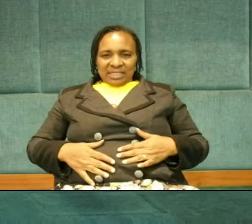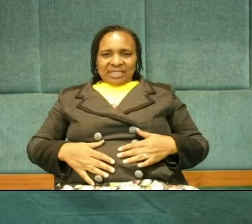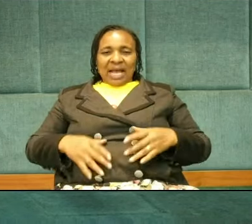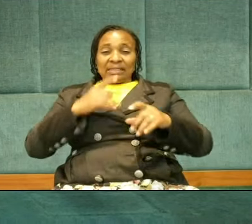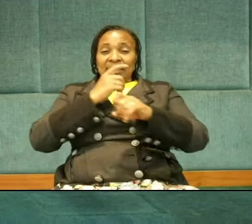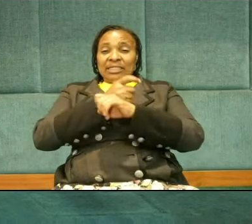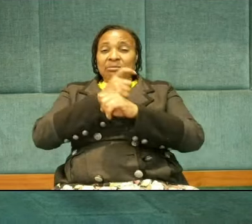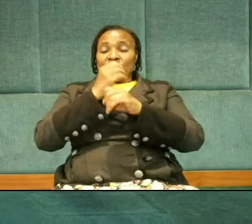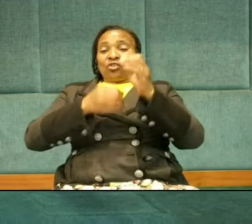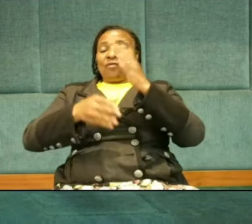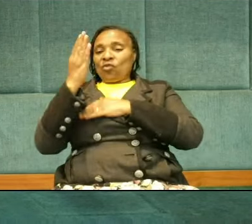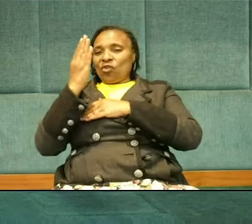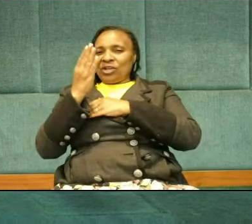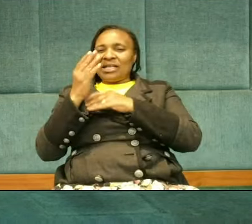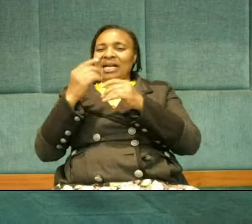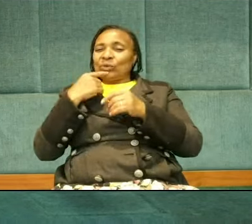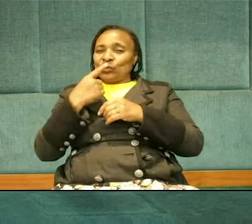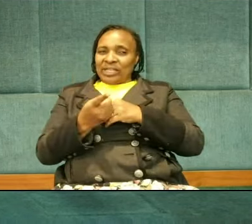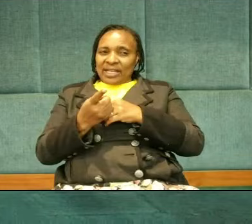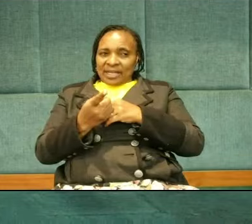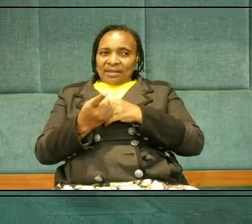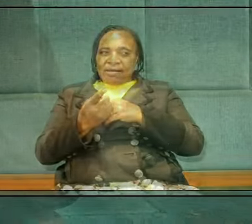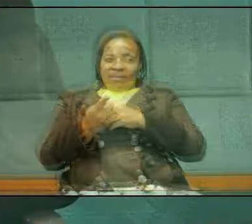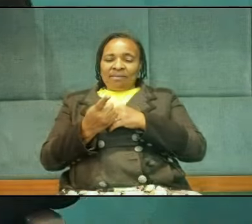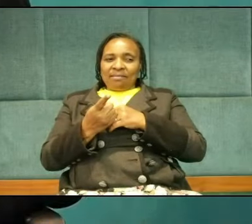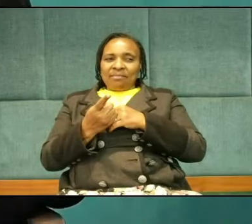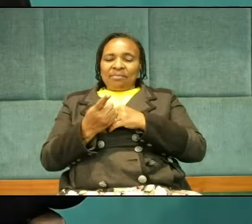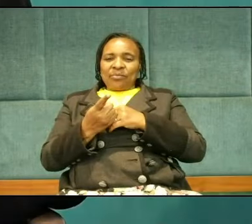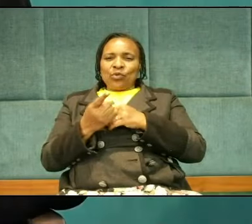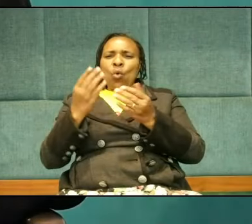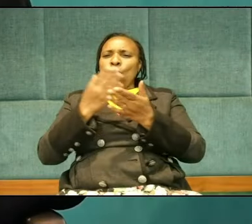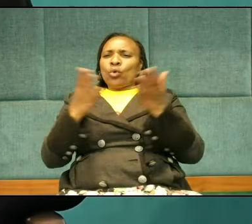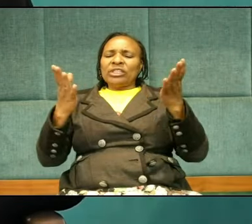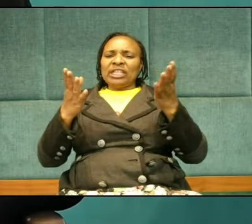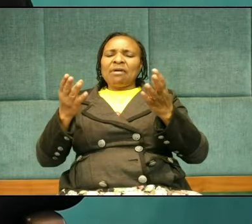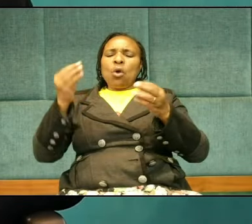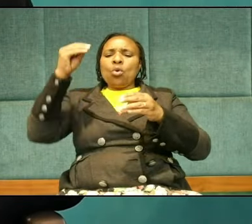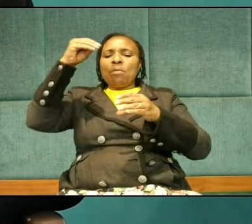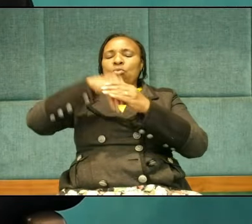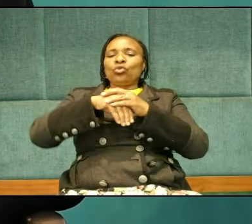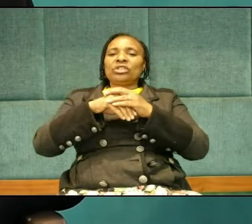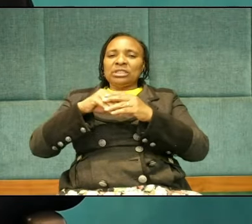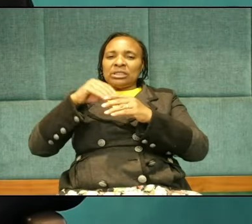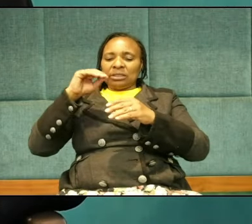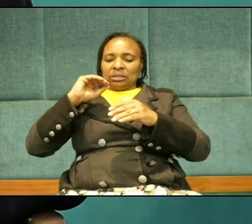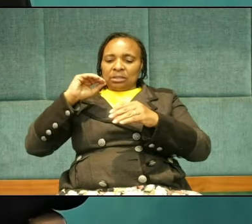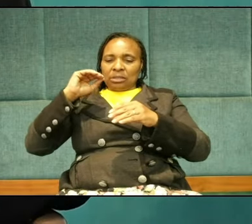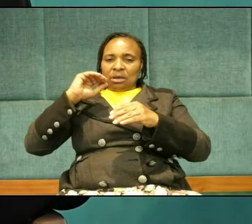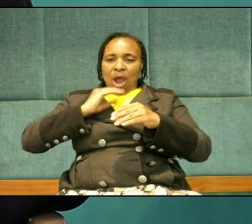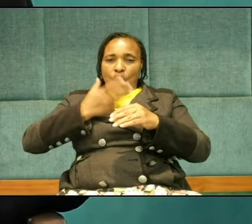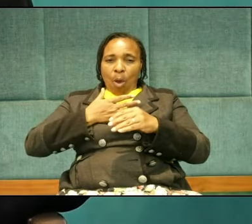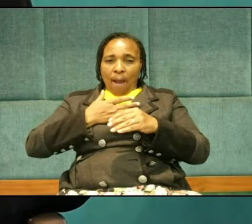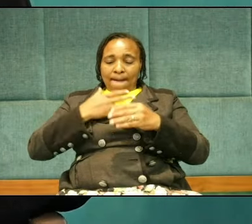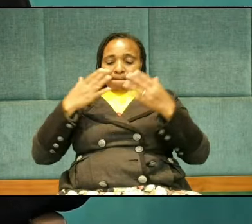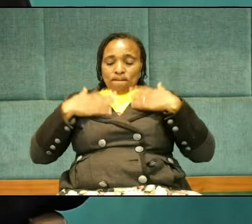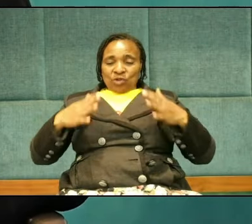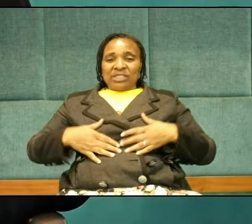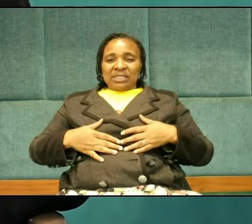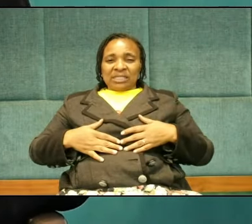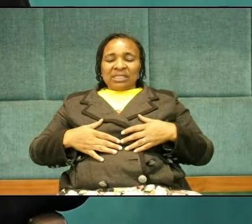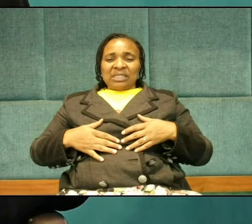temples of God. And as you say, that whatever we put in our bodies actually determines the kind